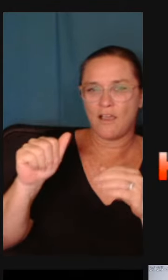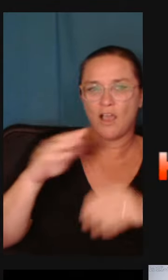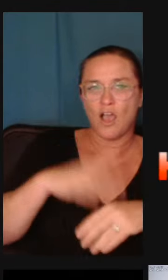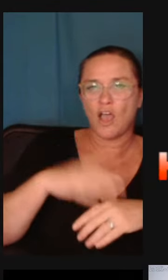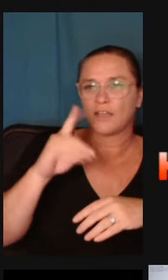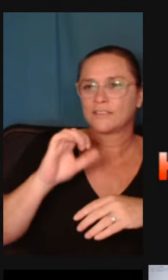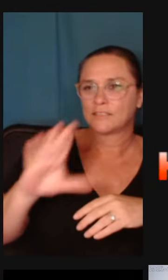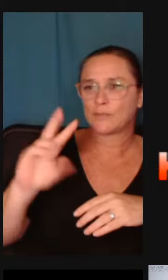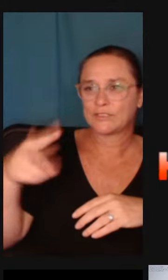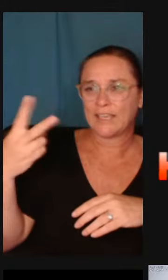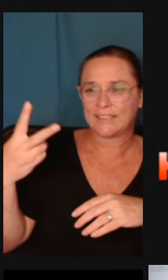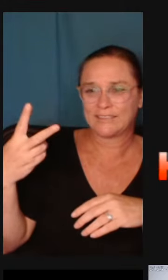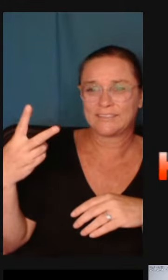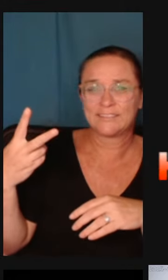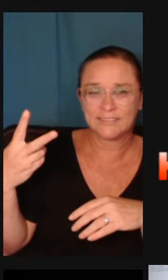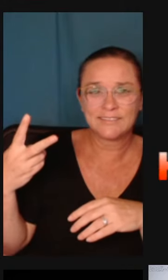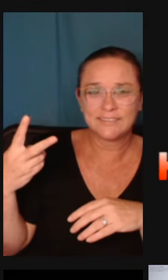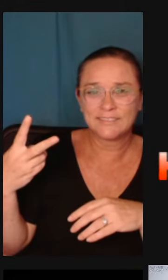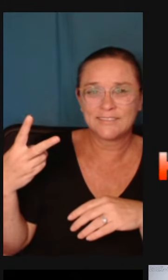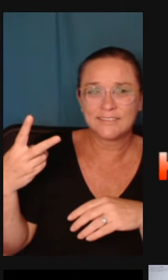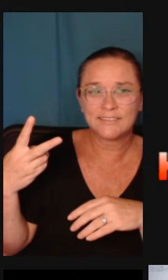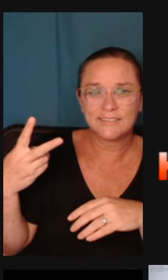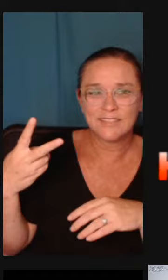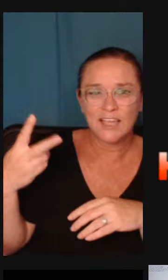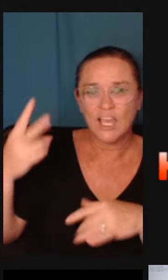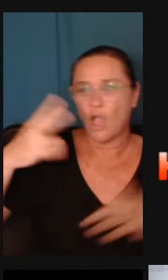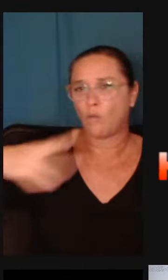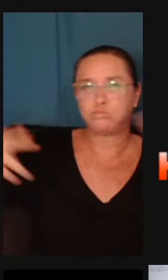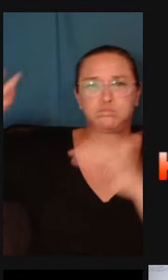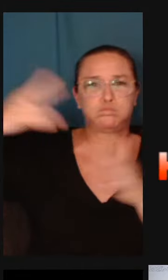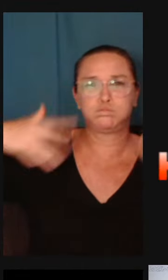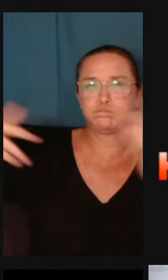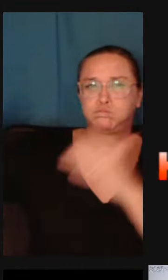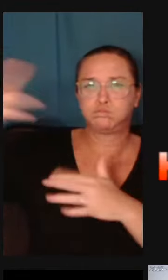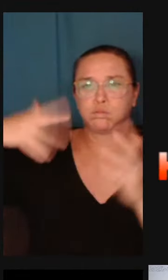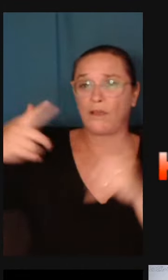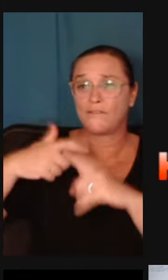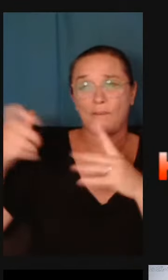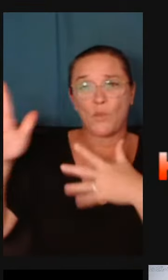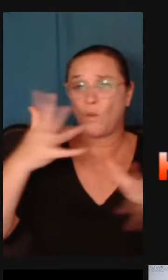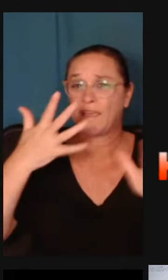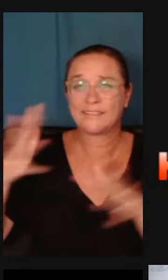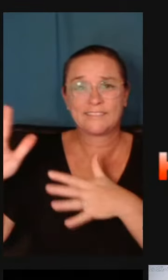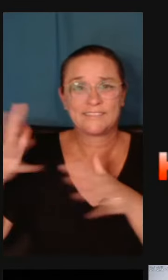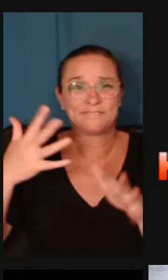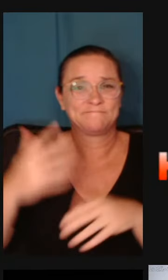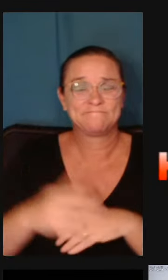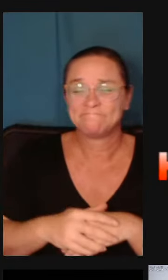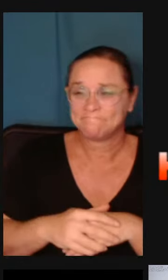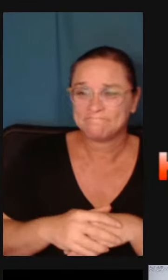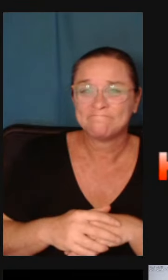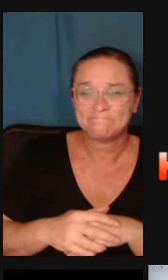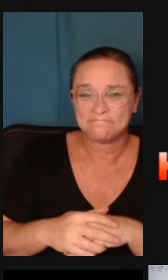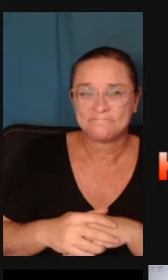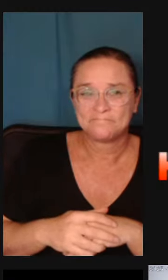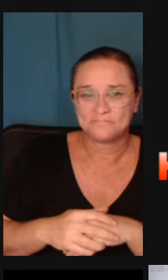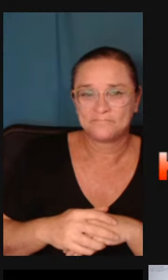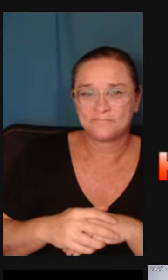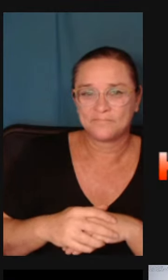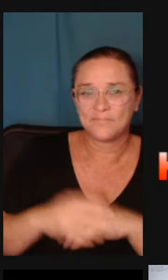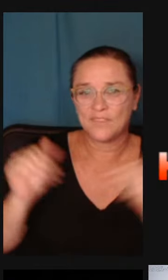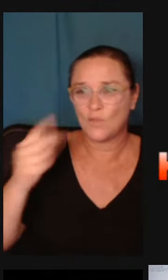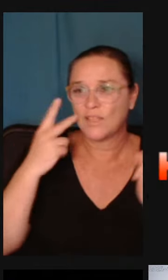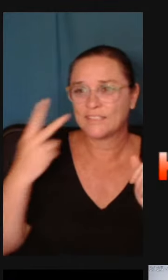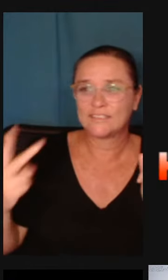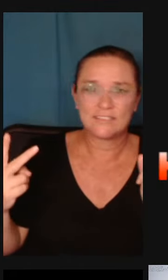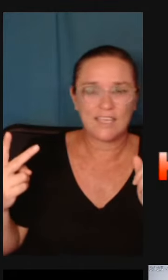Yeah, on the second. Just whipping from the wind, though. Just from the wind. Yep, just from the wind. You can see it was totally